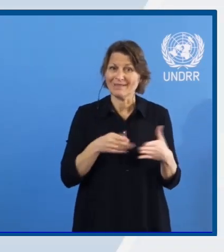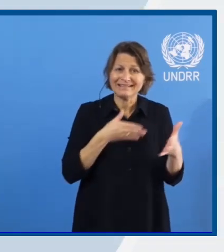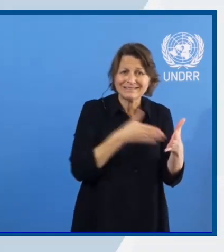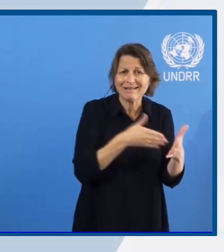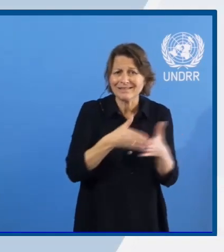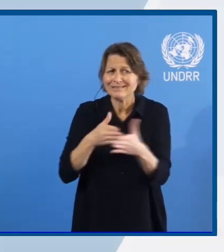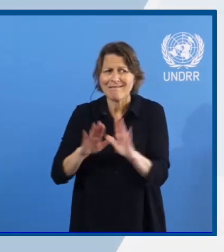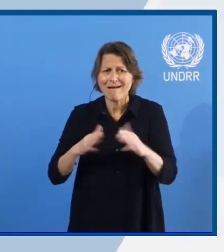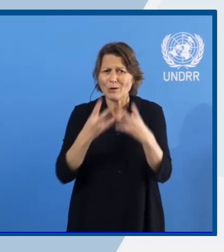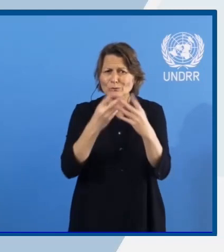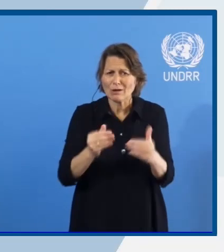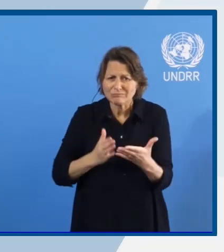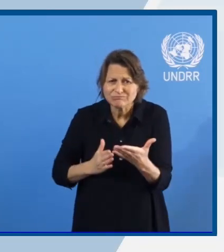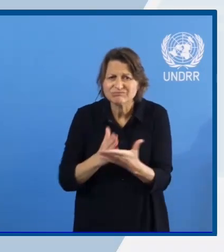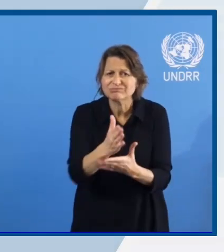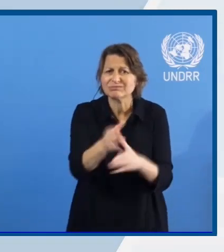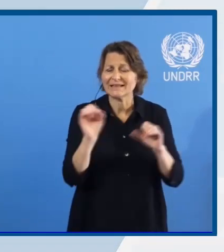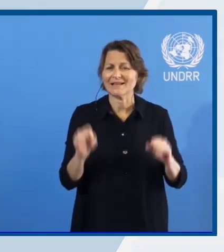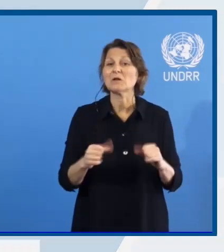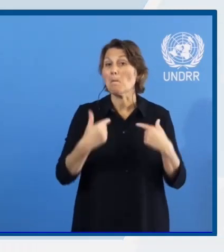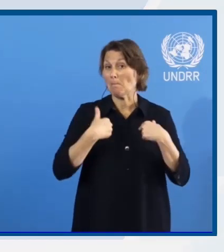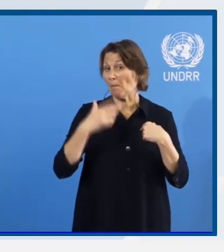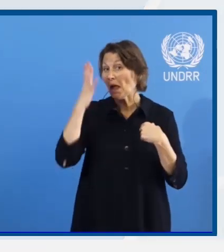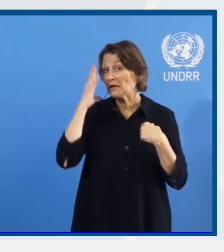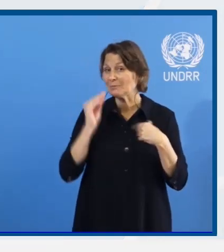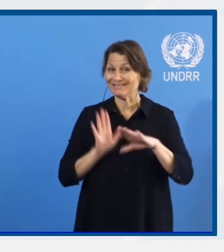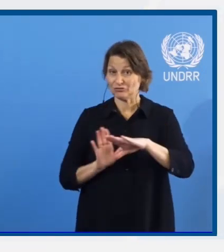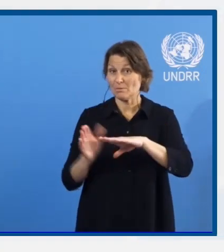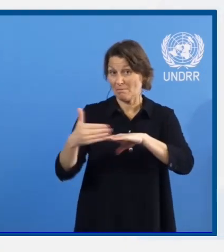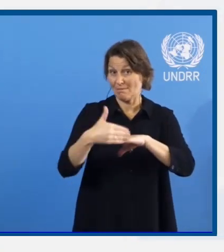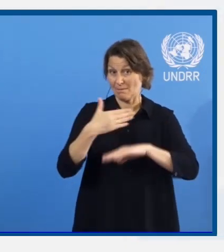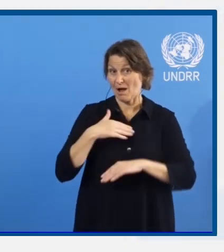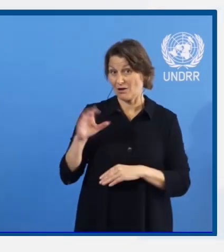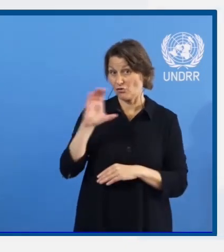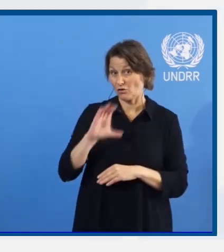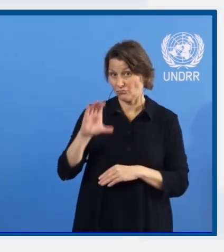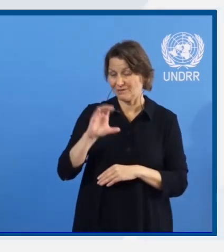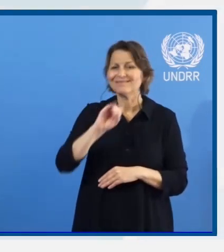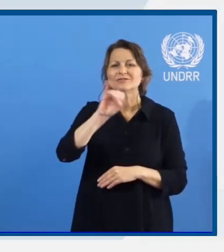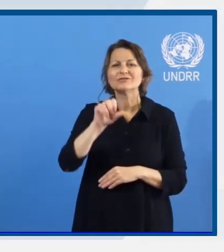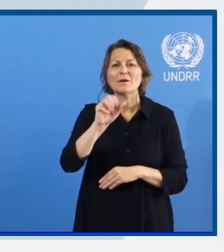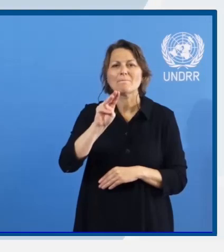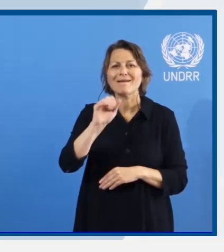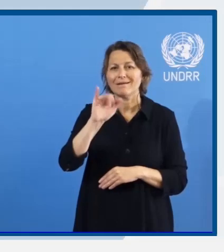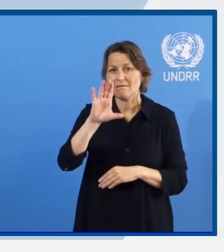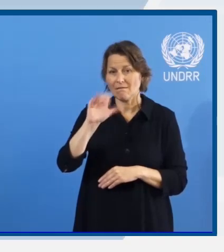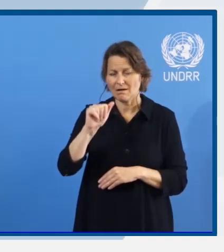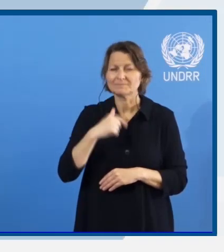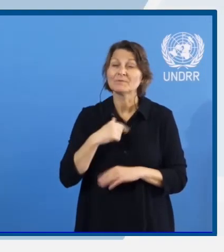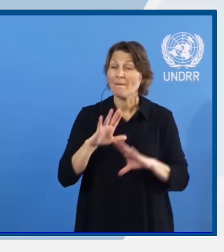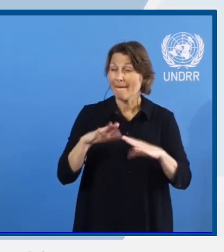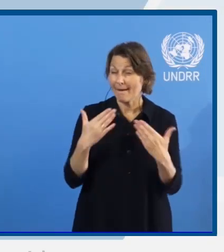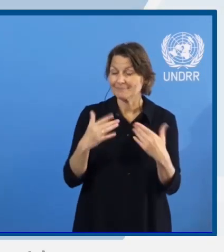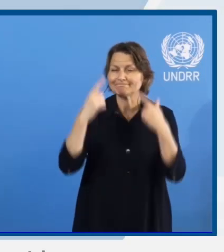share some of what we have been doing in Jamaica. We have tried to address some of our data quality challenges through how